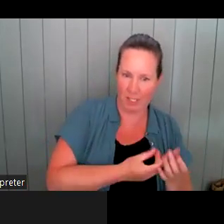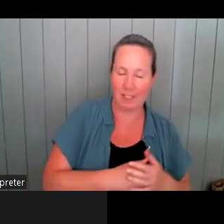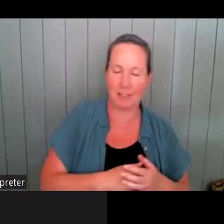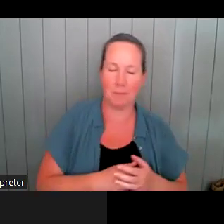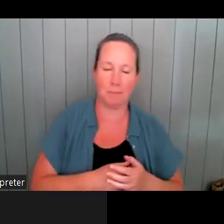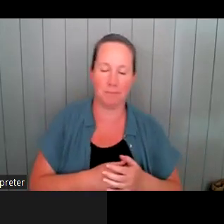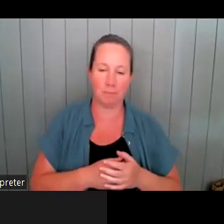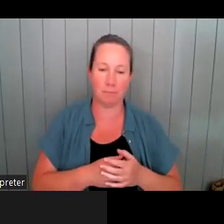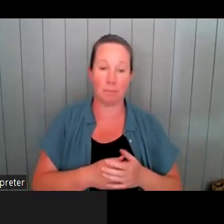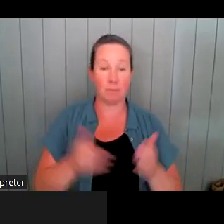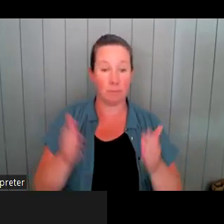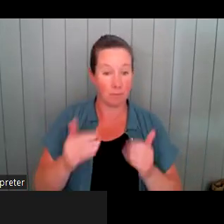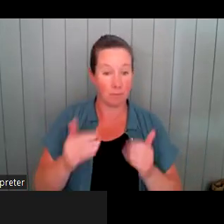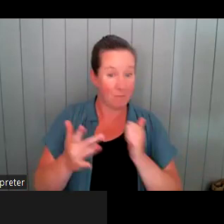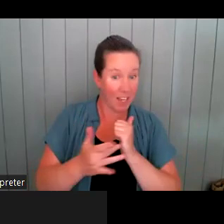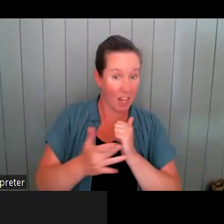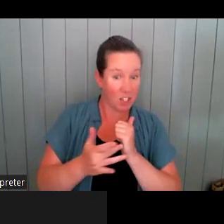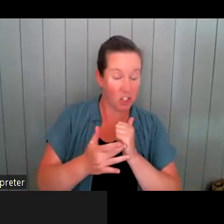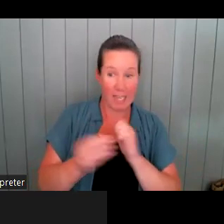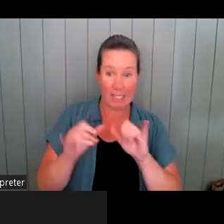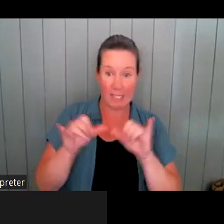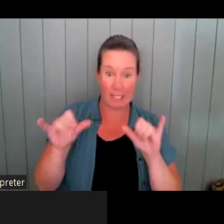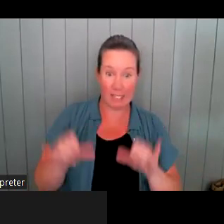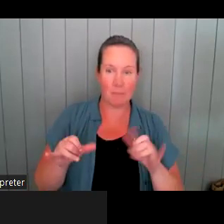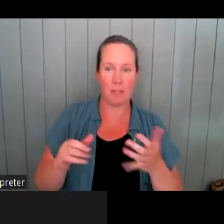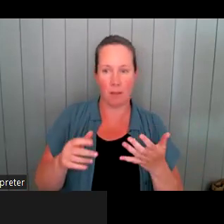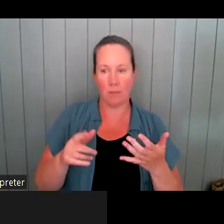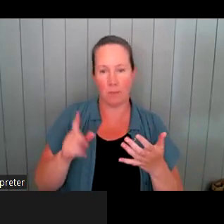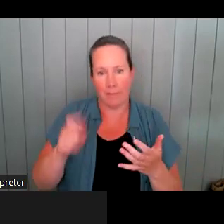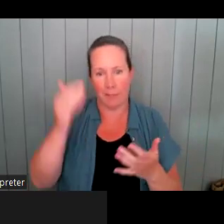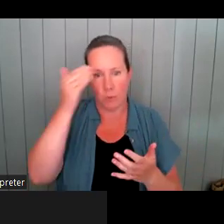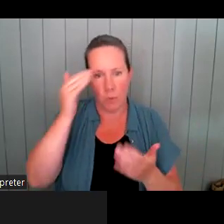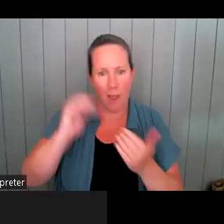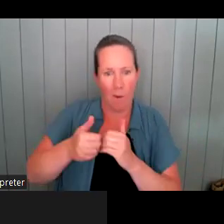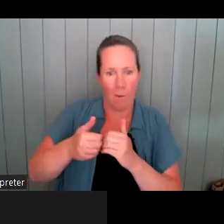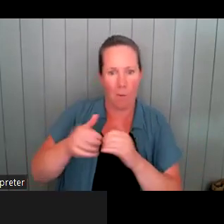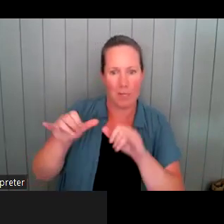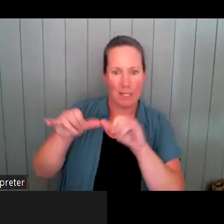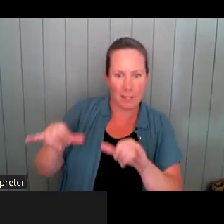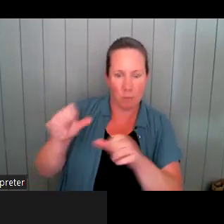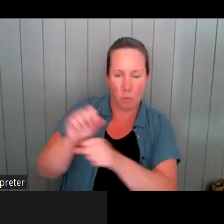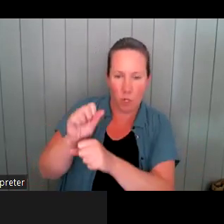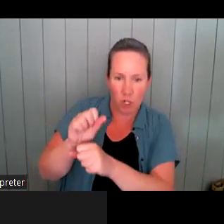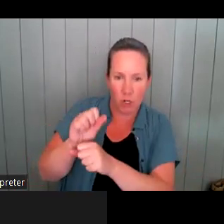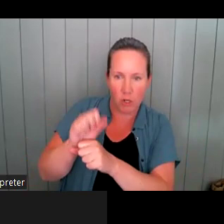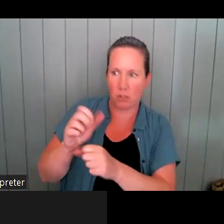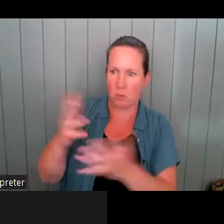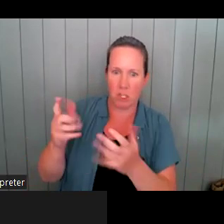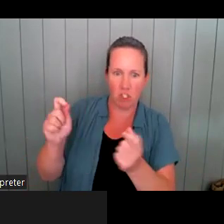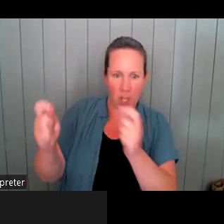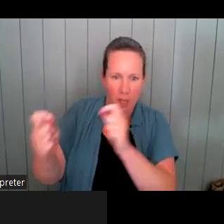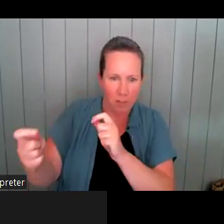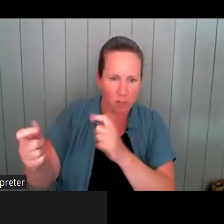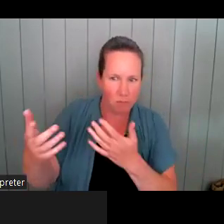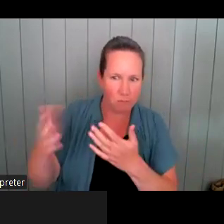Figuring out how a system should work and how changes in the future will affect it. And thinking about the pros and cons of